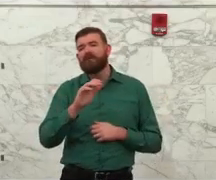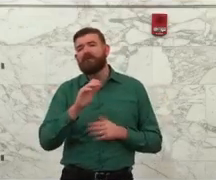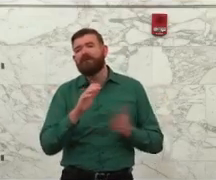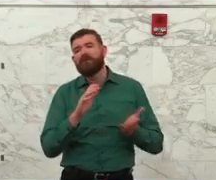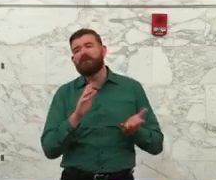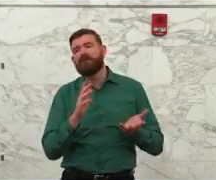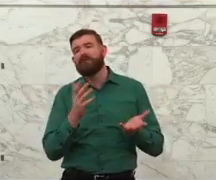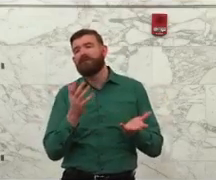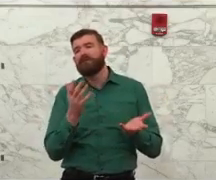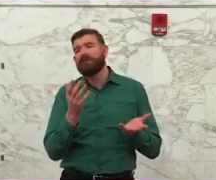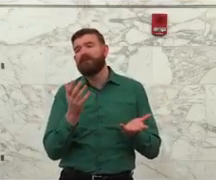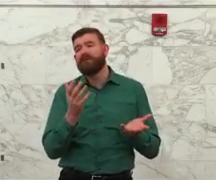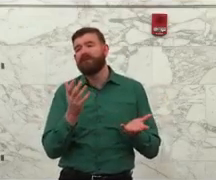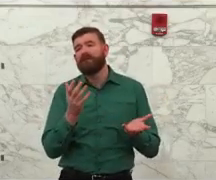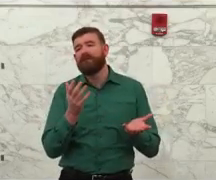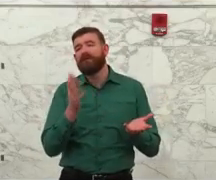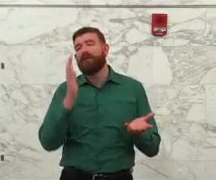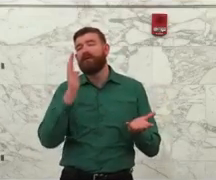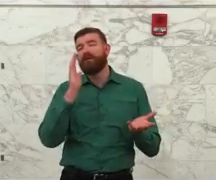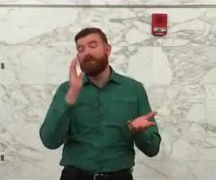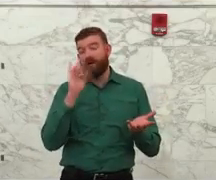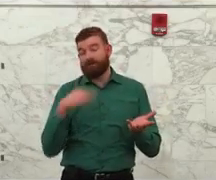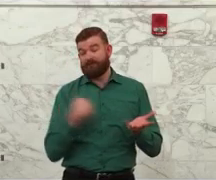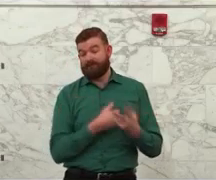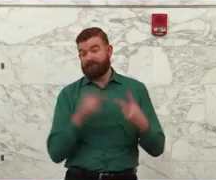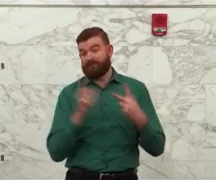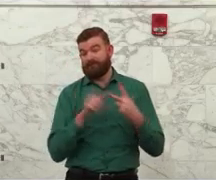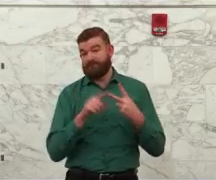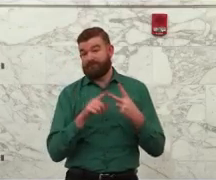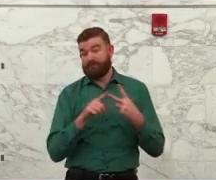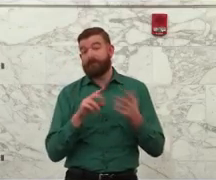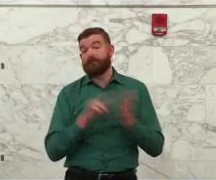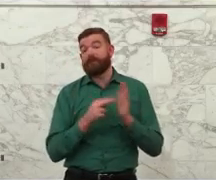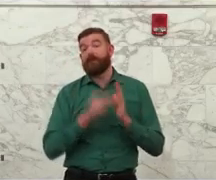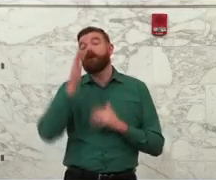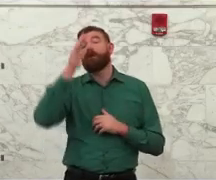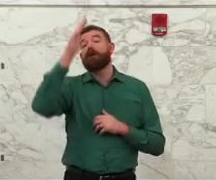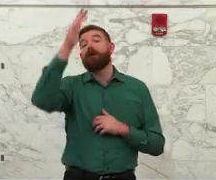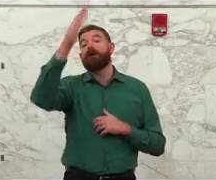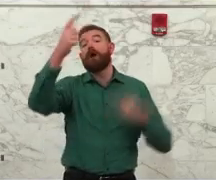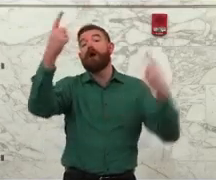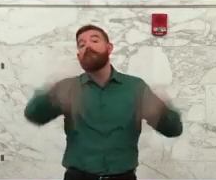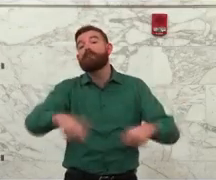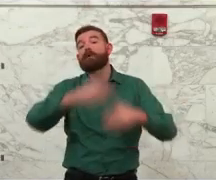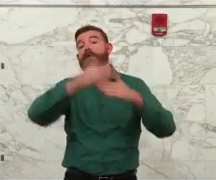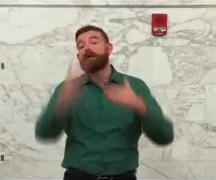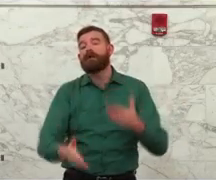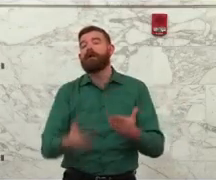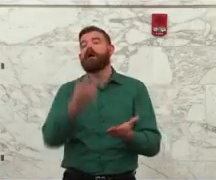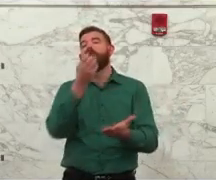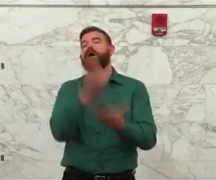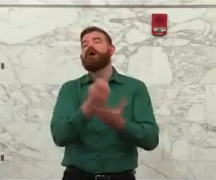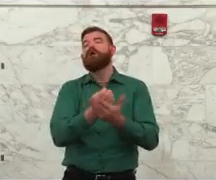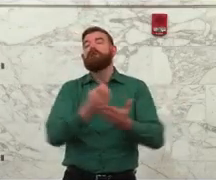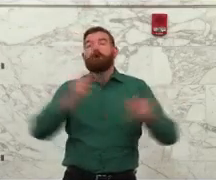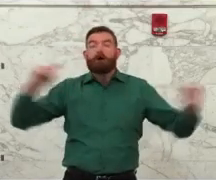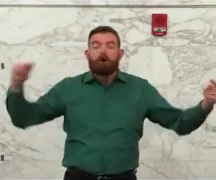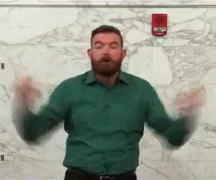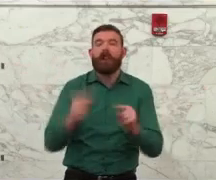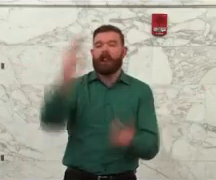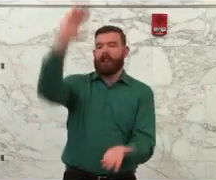doing will be a lot less consequential than had we let this virus run amok. Those are the two choices that were